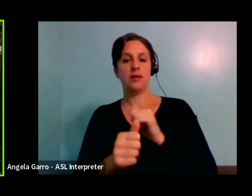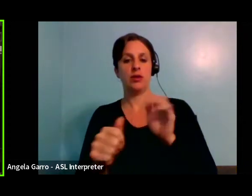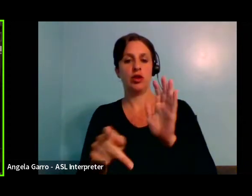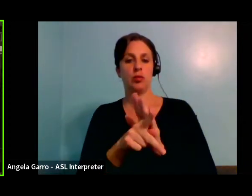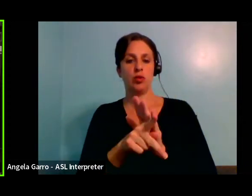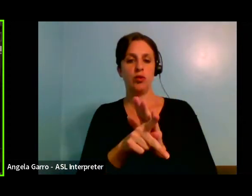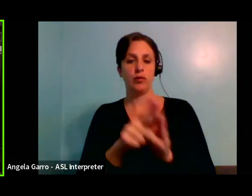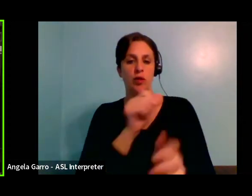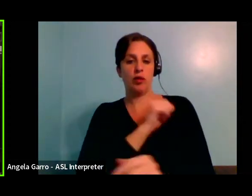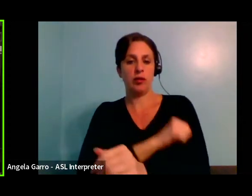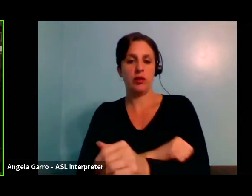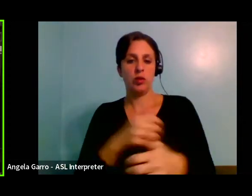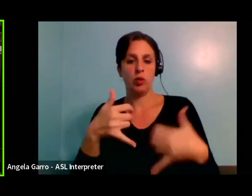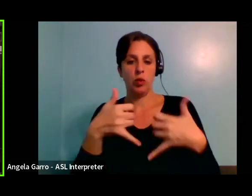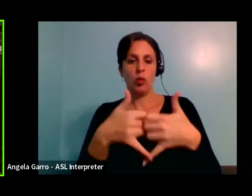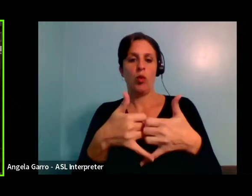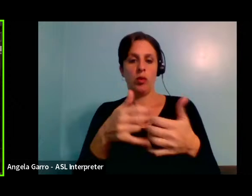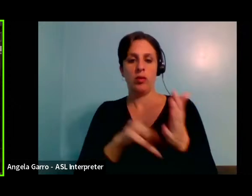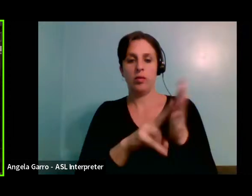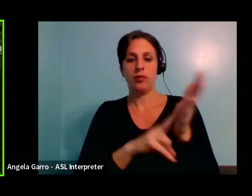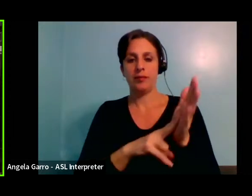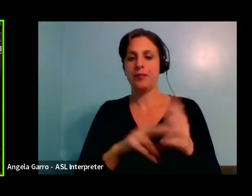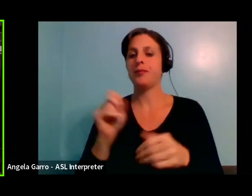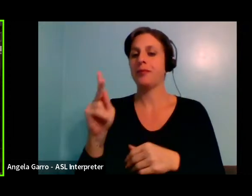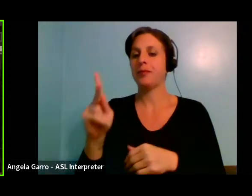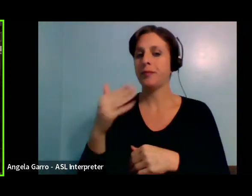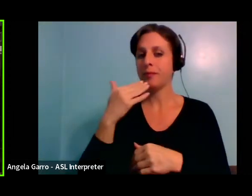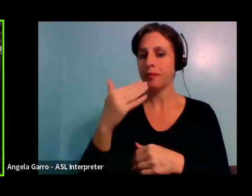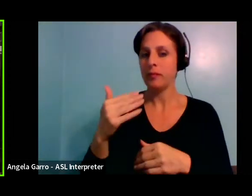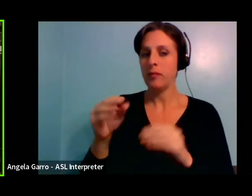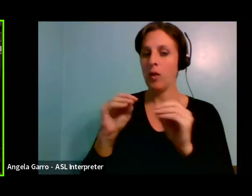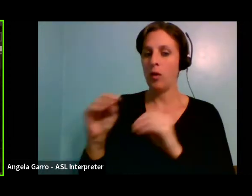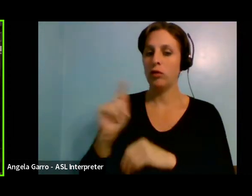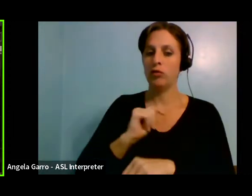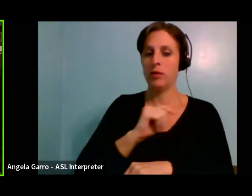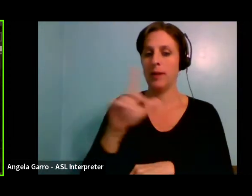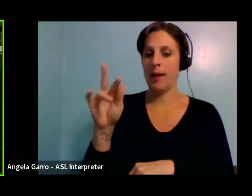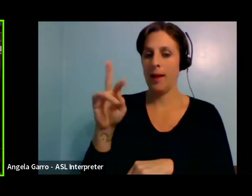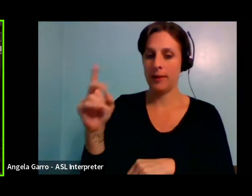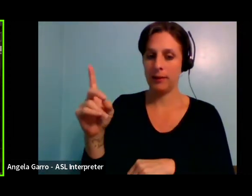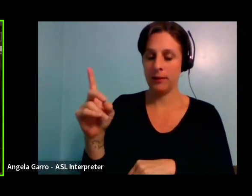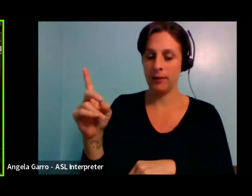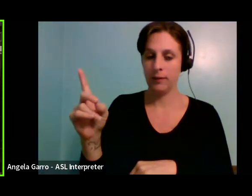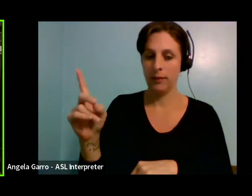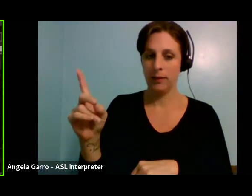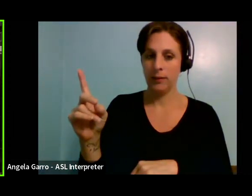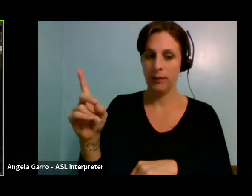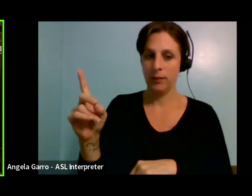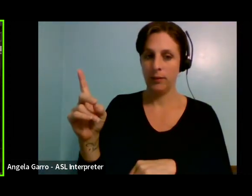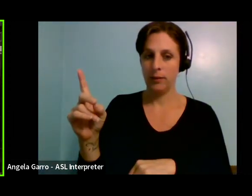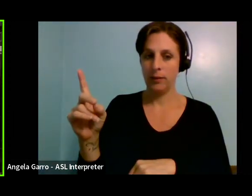to award the contract. Okay, thank you. Motion by Trustee Land.